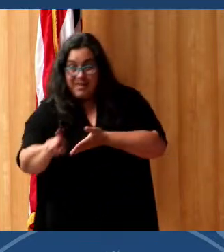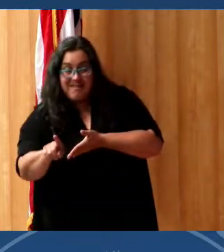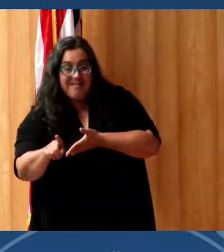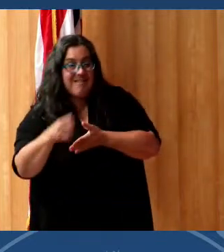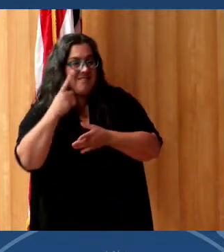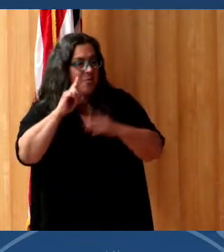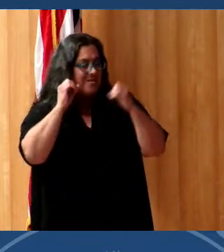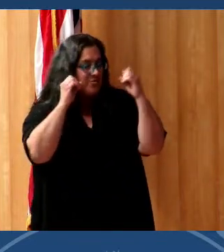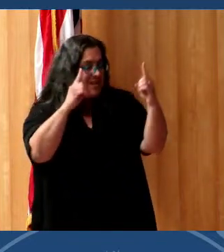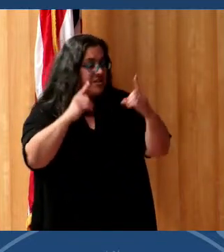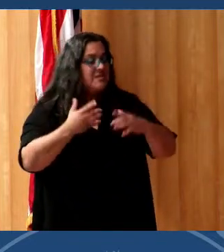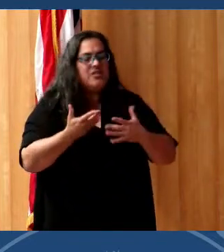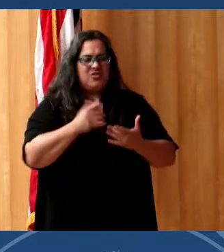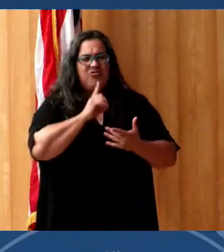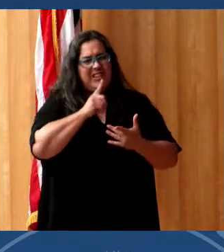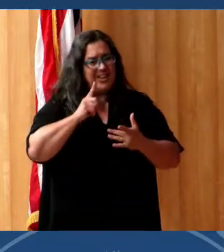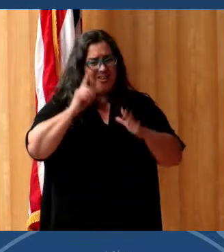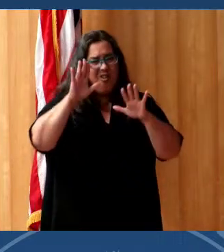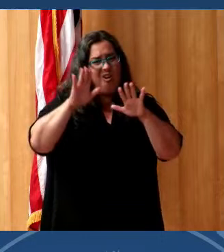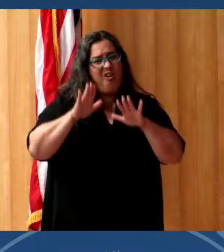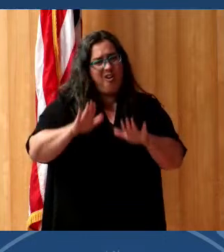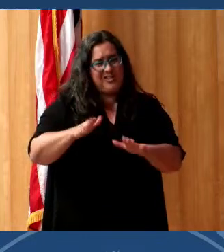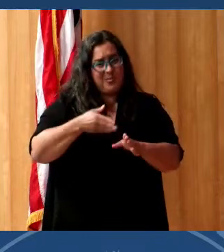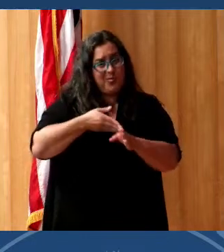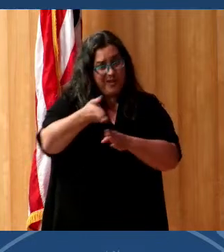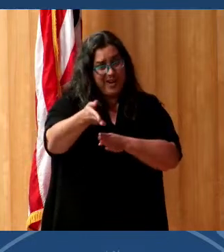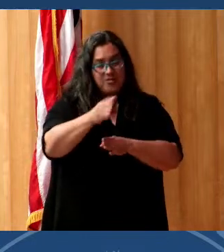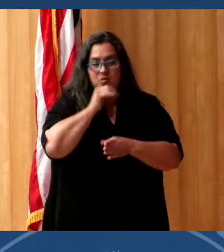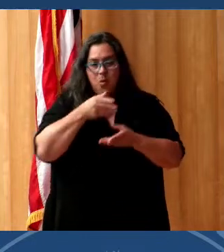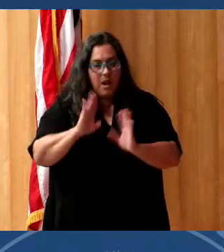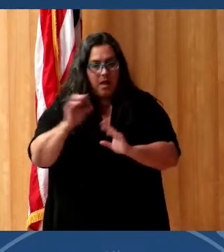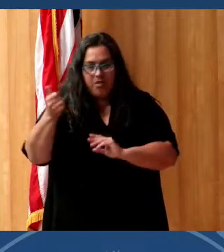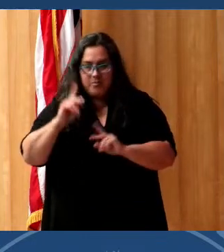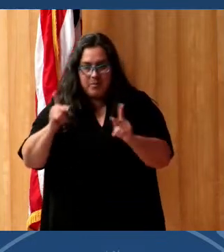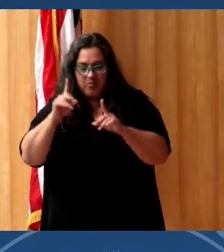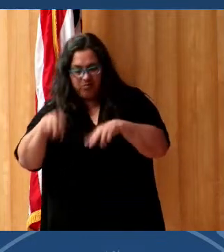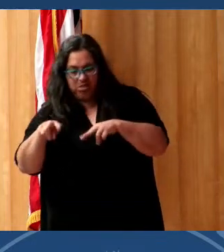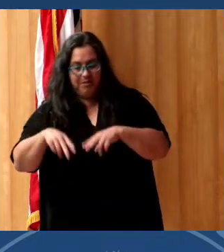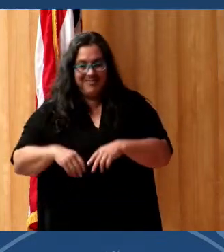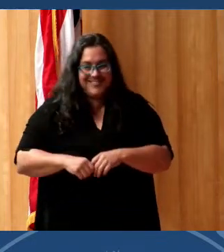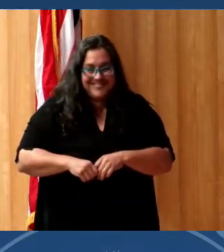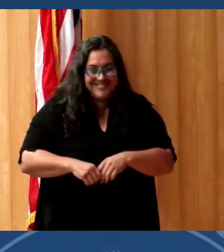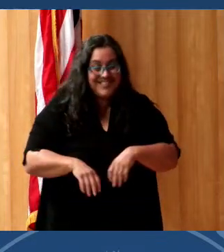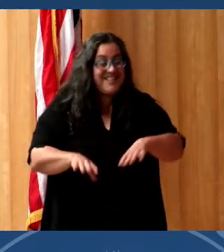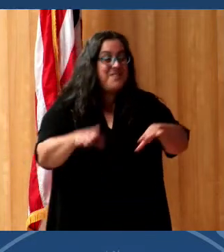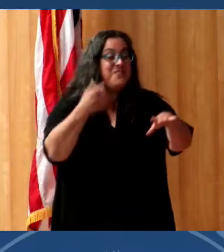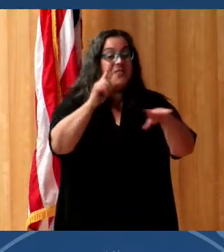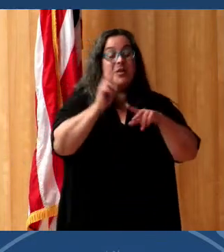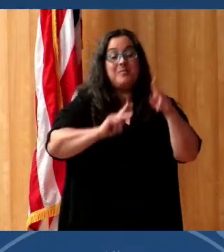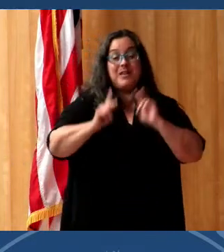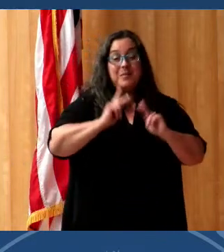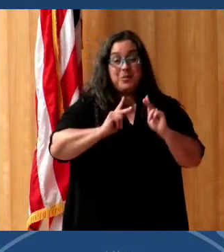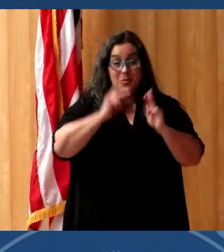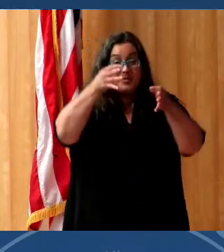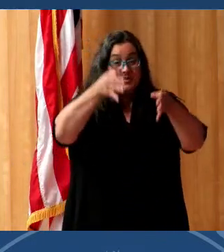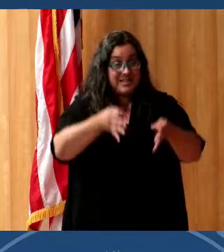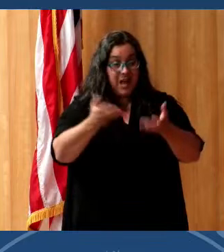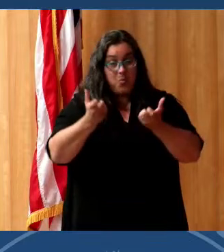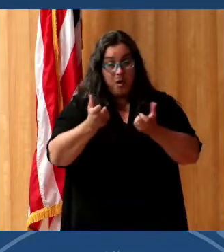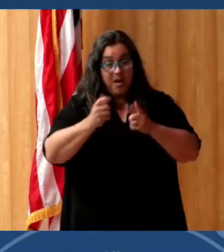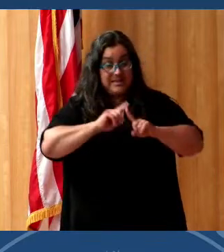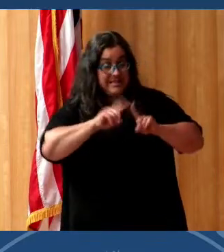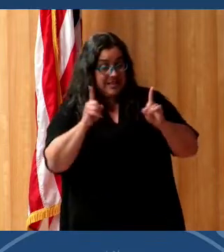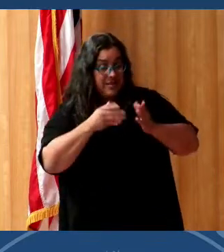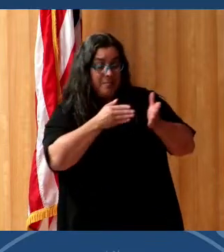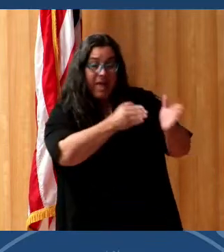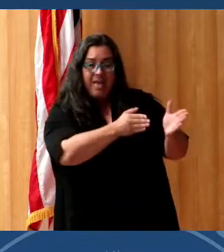education. So it is an awesome career path, and don't let anyone tell you otherwise. For those who choose to go into a different